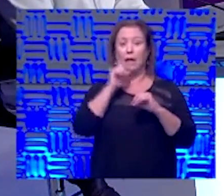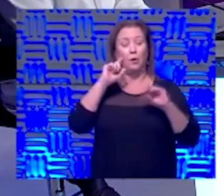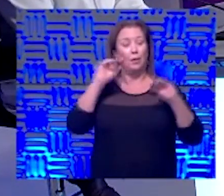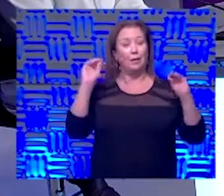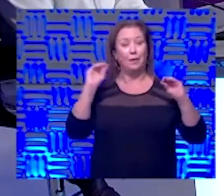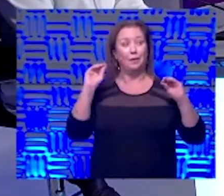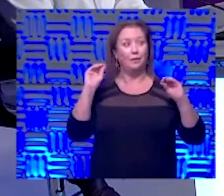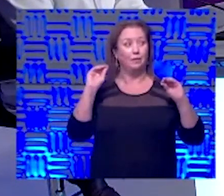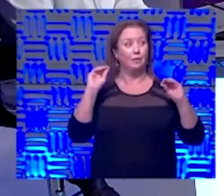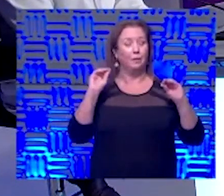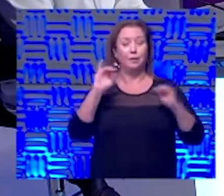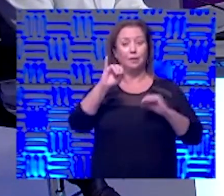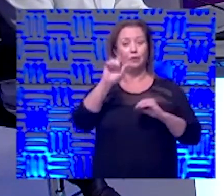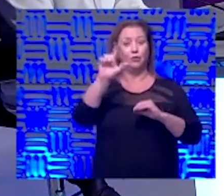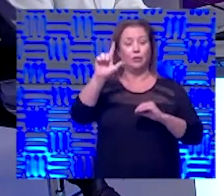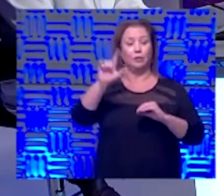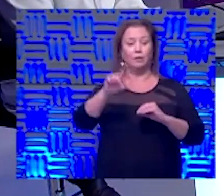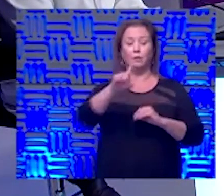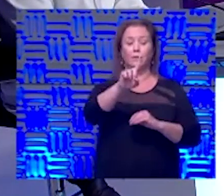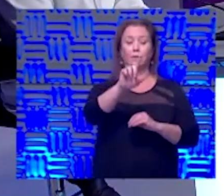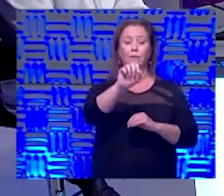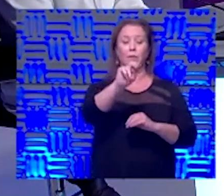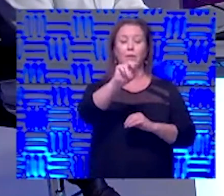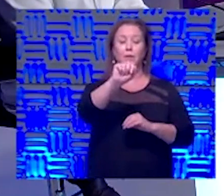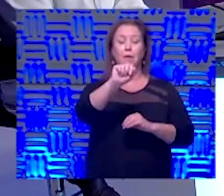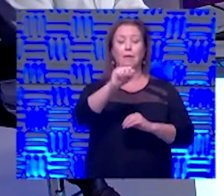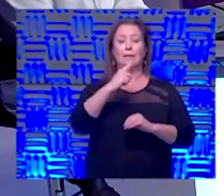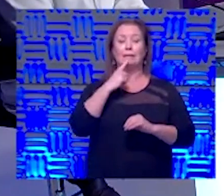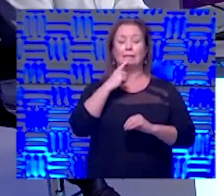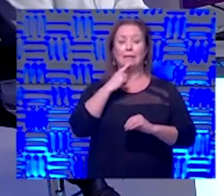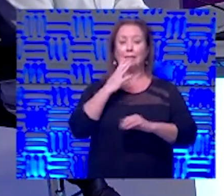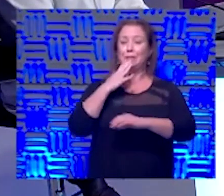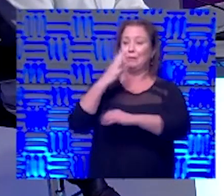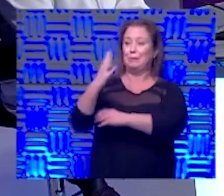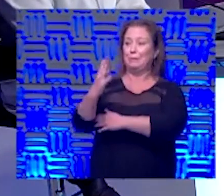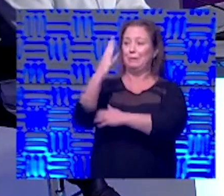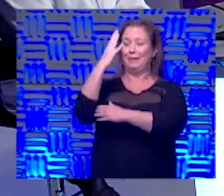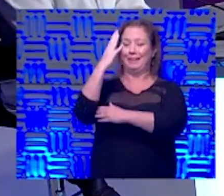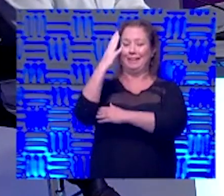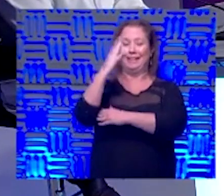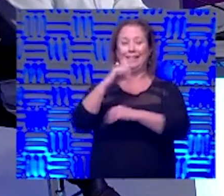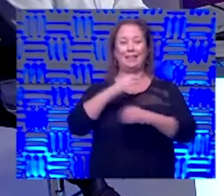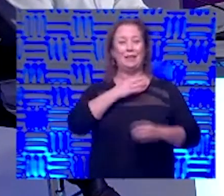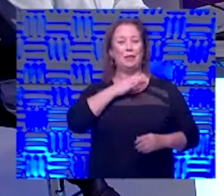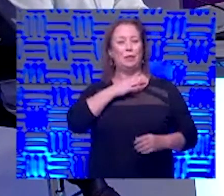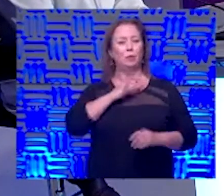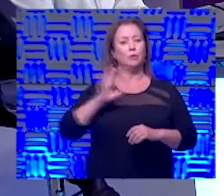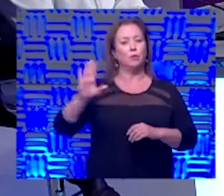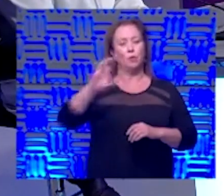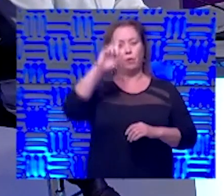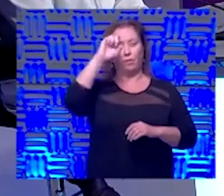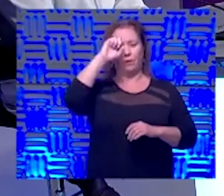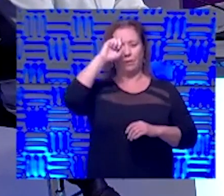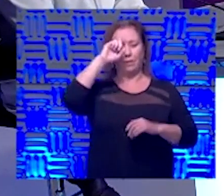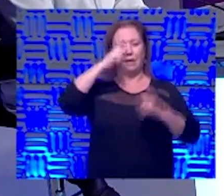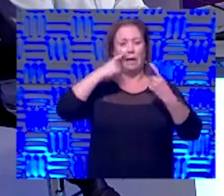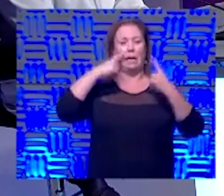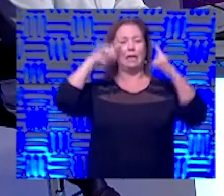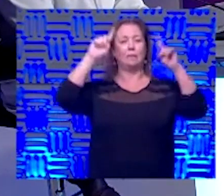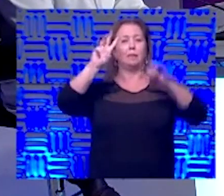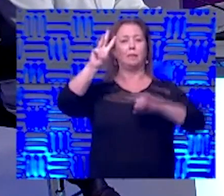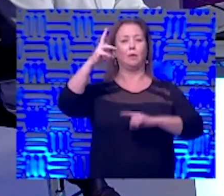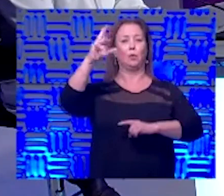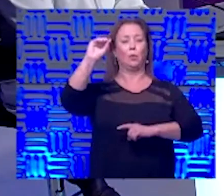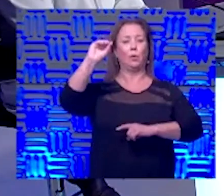any. What do we got, Jill? Donna, she's writing and she says, good morning. Good morning, Curious Donna. to hear your thoughts about the announcement by the